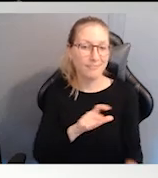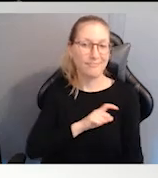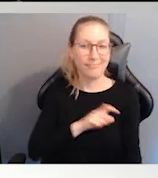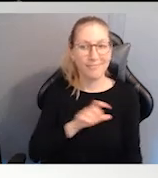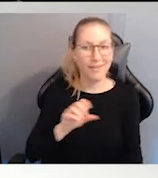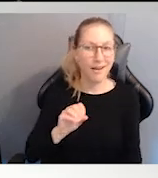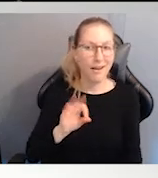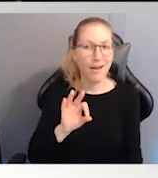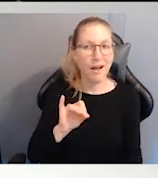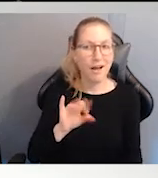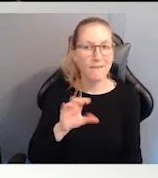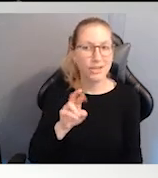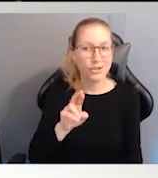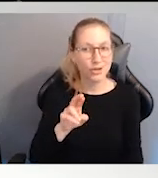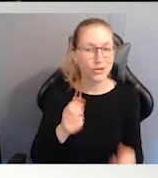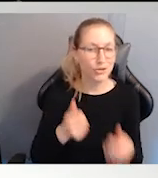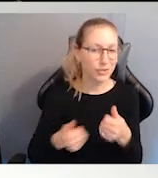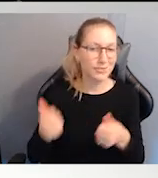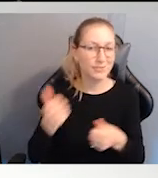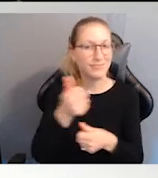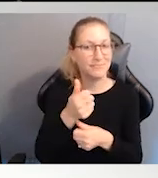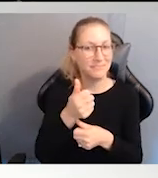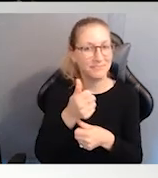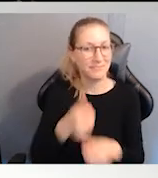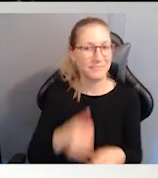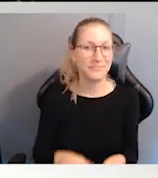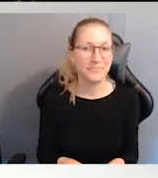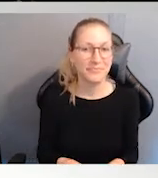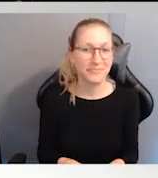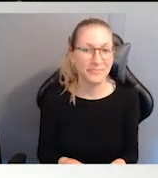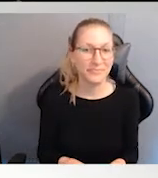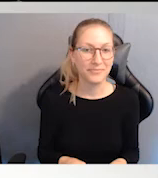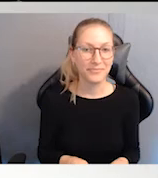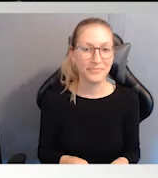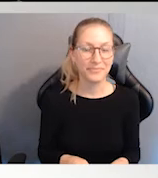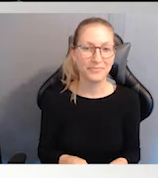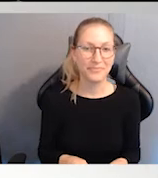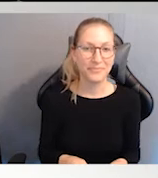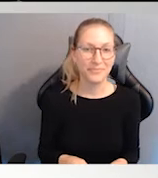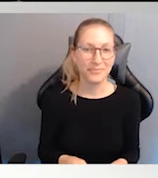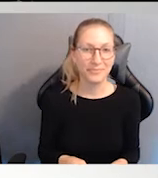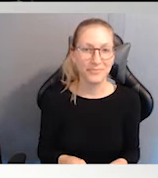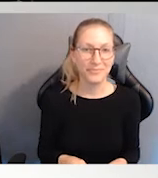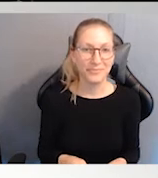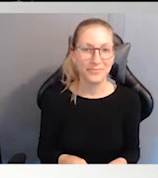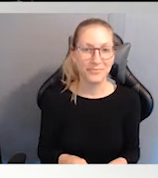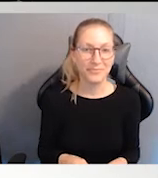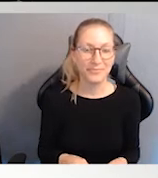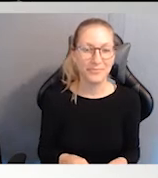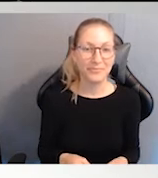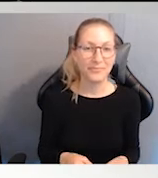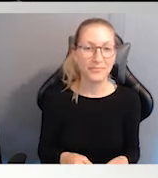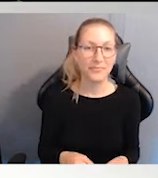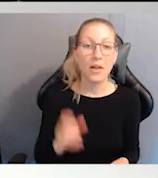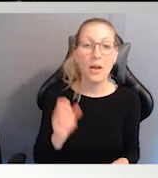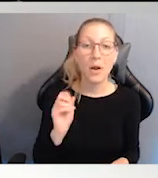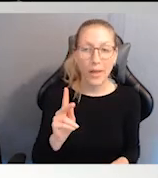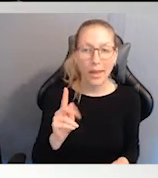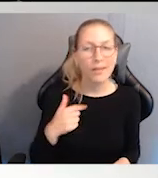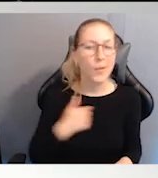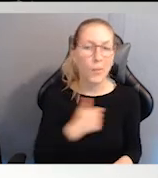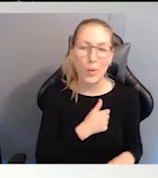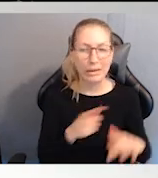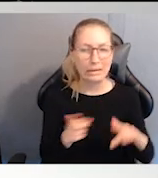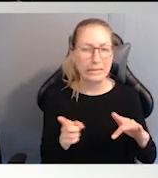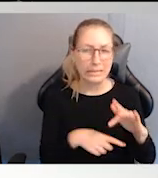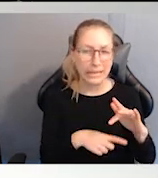You got the clicker? Who's got the clicker? Oh, I have the clicker. Sorry. Here, Aaron, you don't have to do all that. Okay. We're going to skip this because